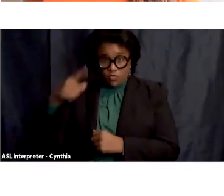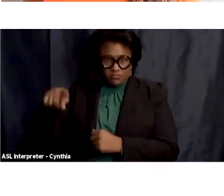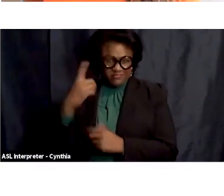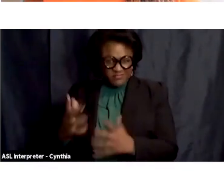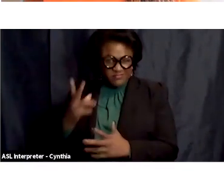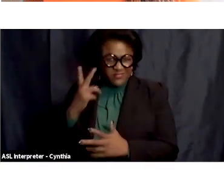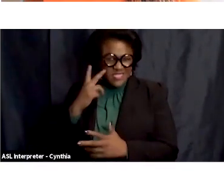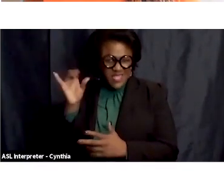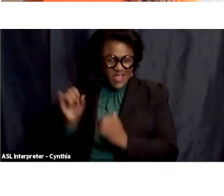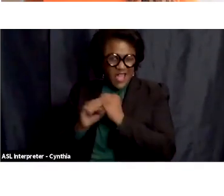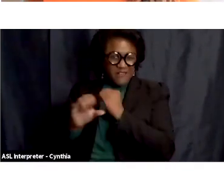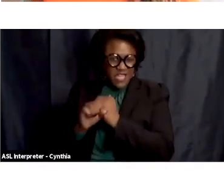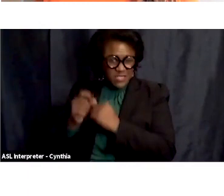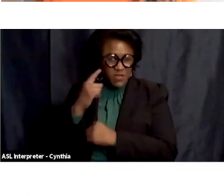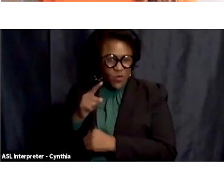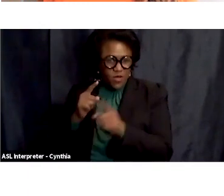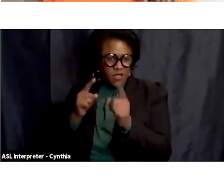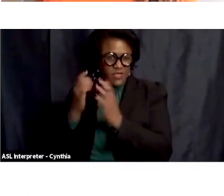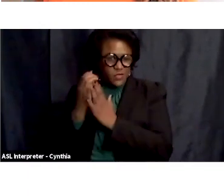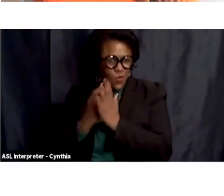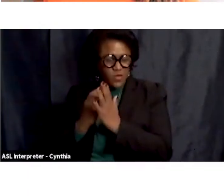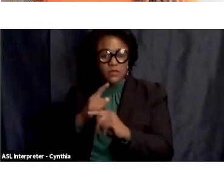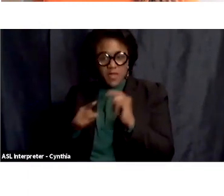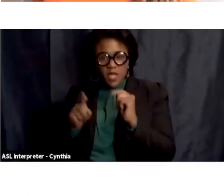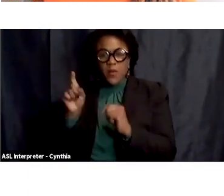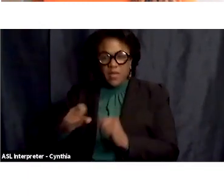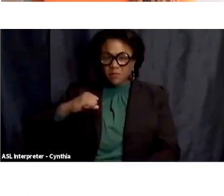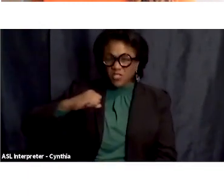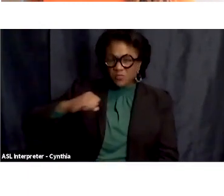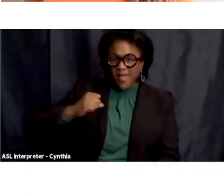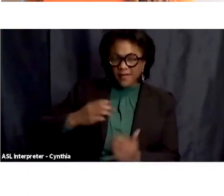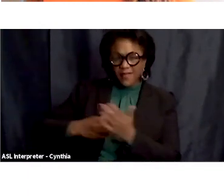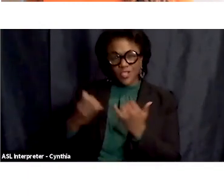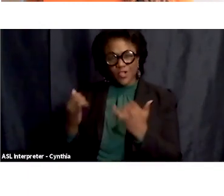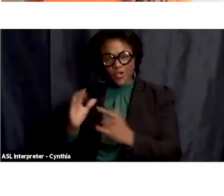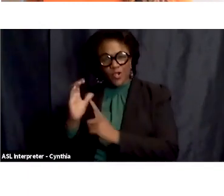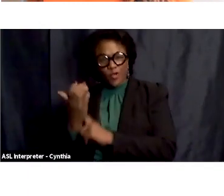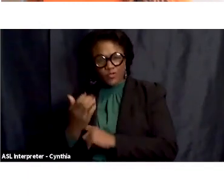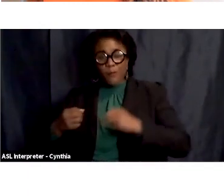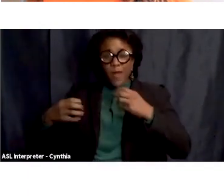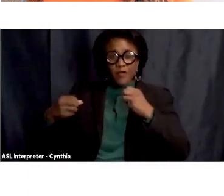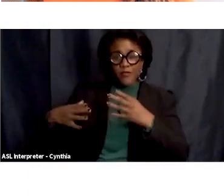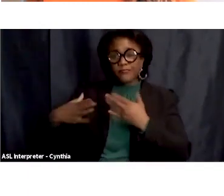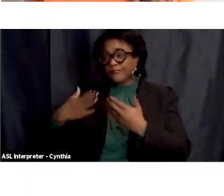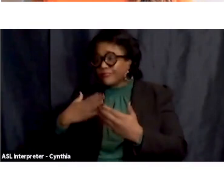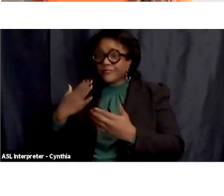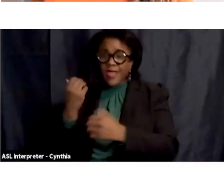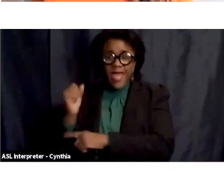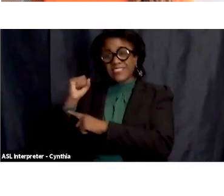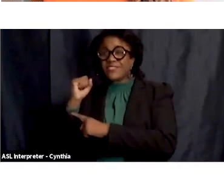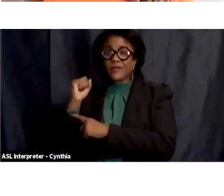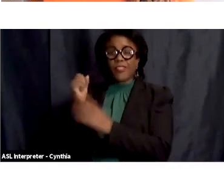probably in the advertisements for this course, that we must push back against the current culture of microwavable activism on social media.